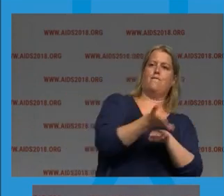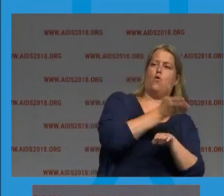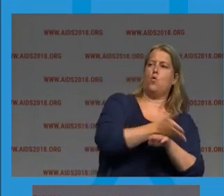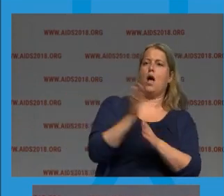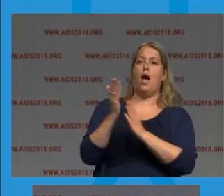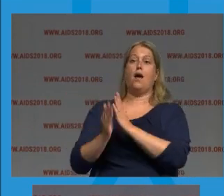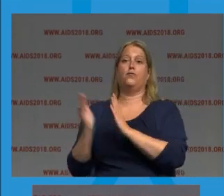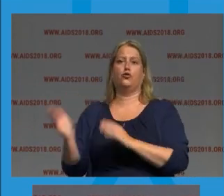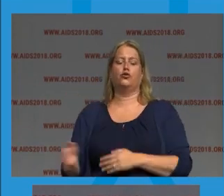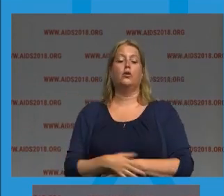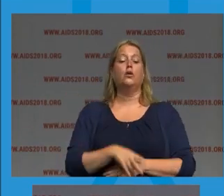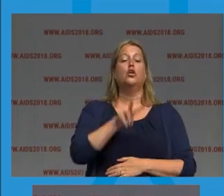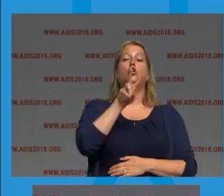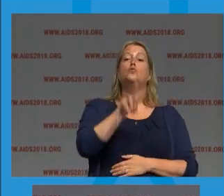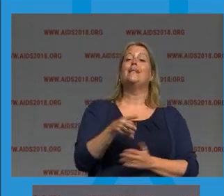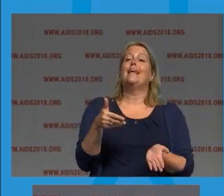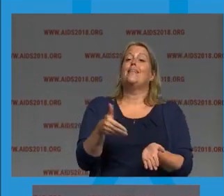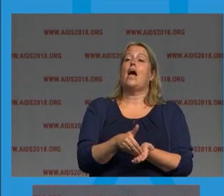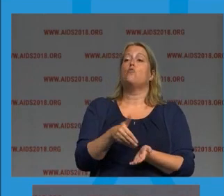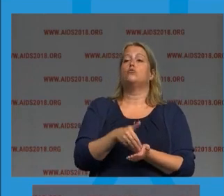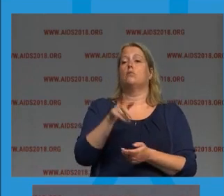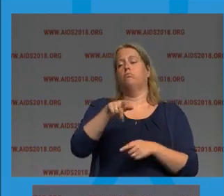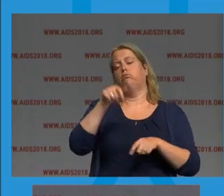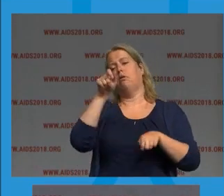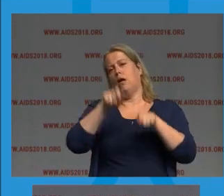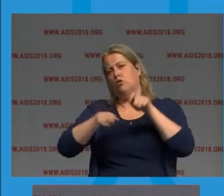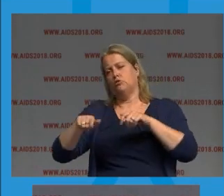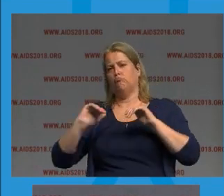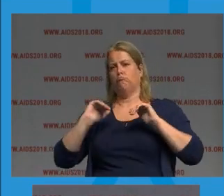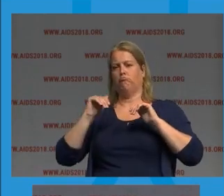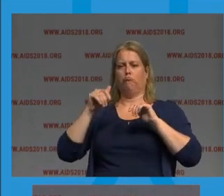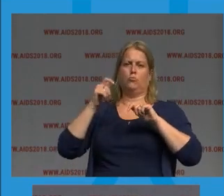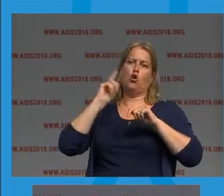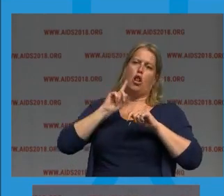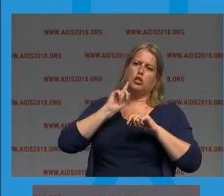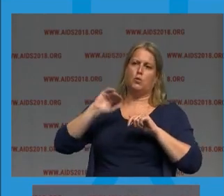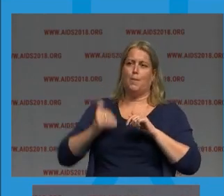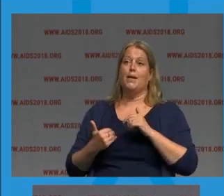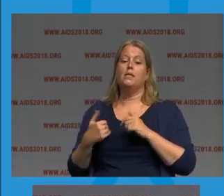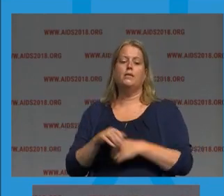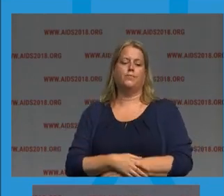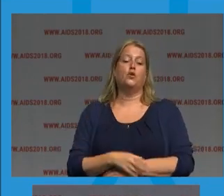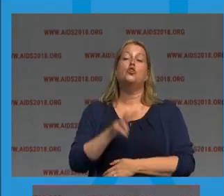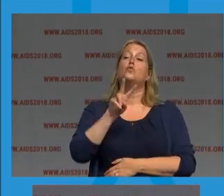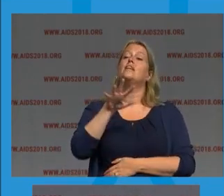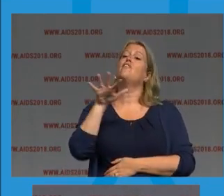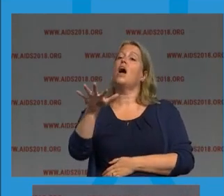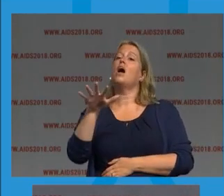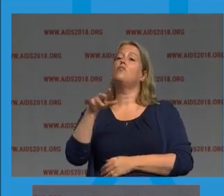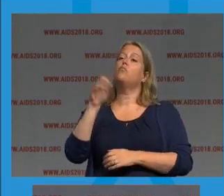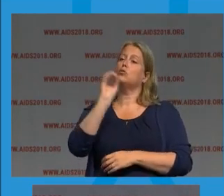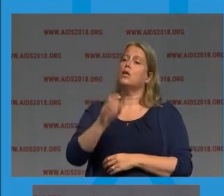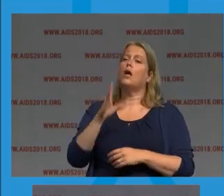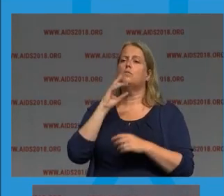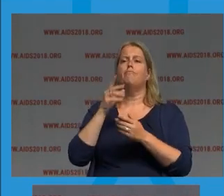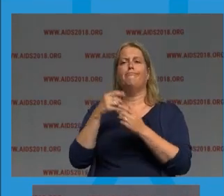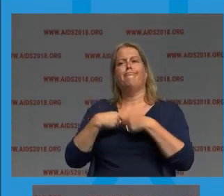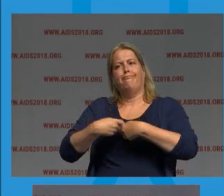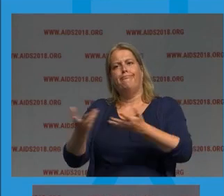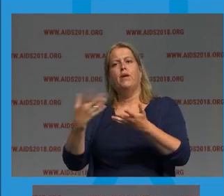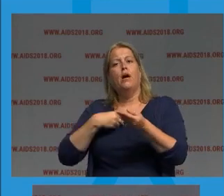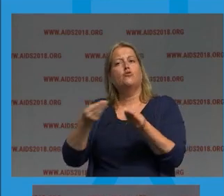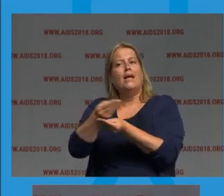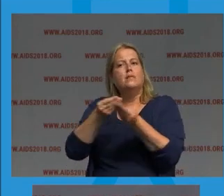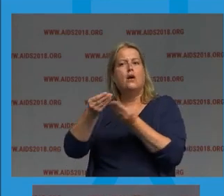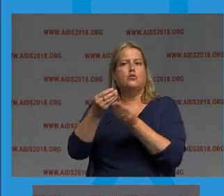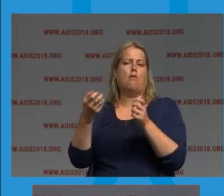on 20,000 adolescent girls and young women, of about 25%, about a quarter of whom reported transactional sex. And what you